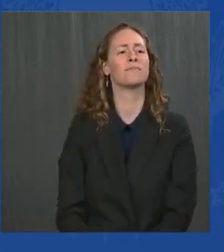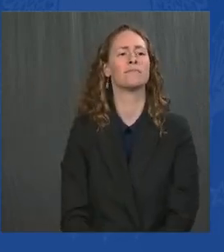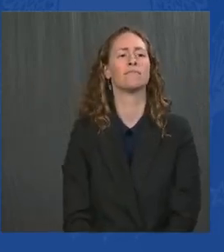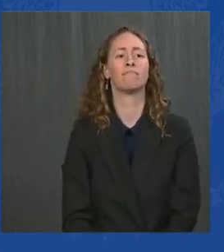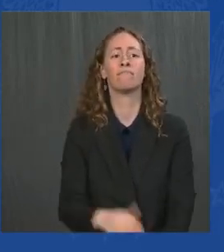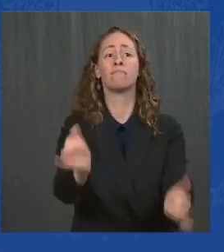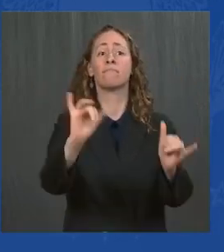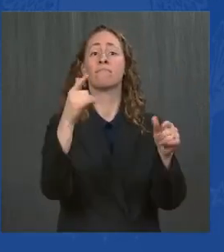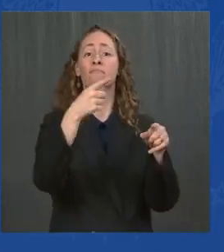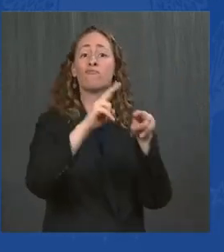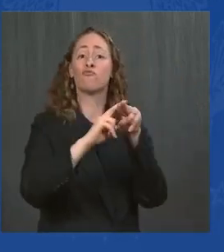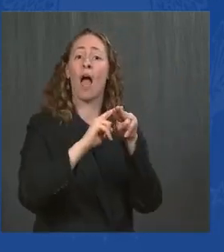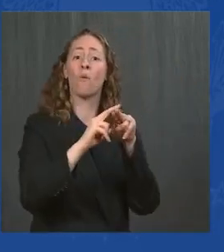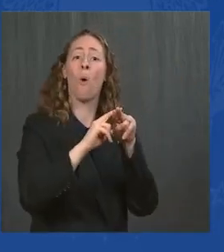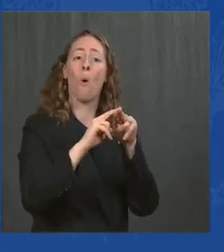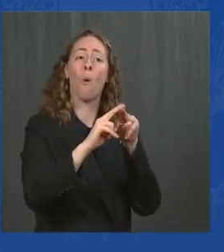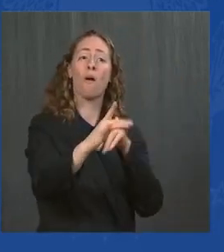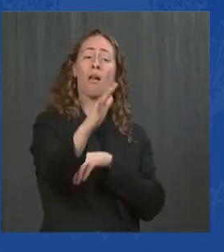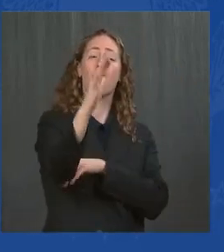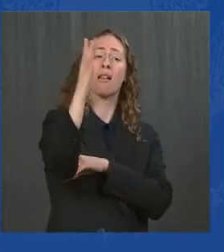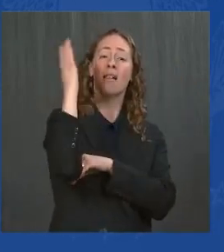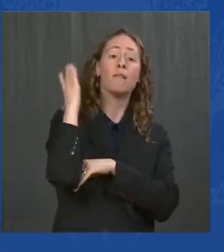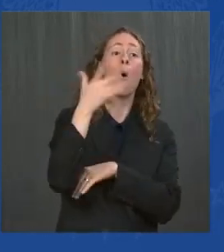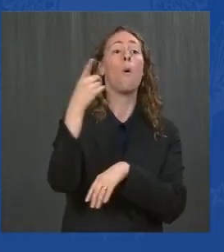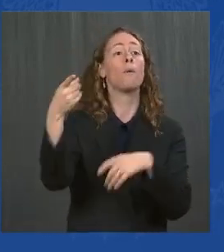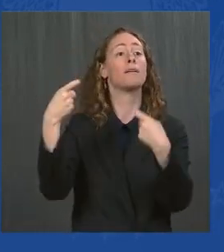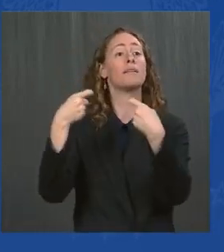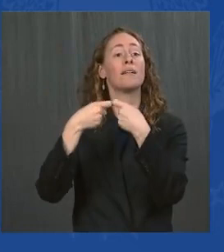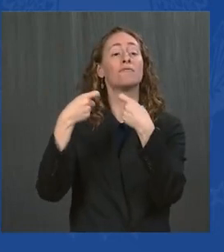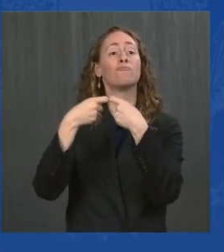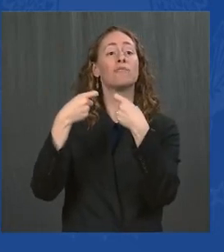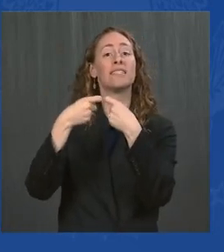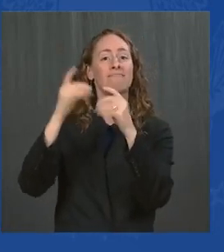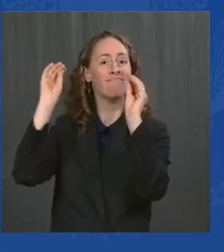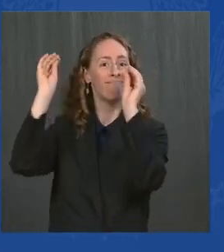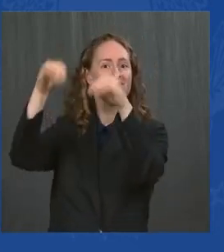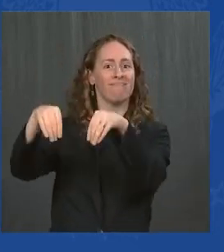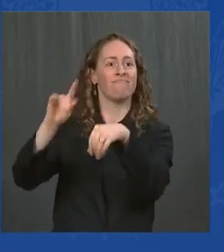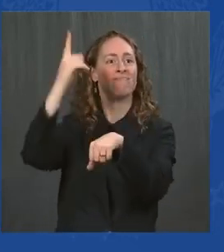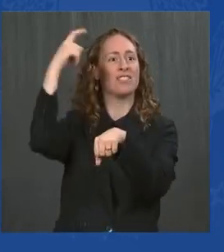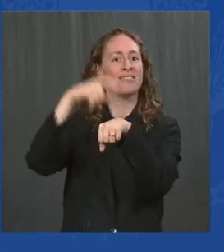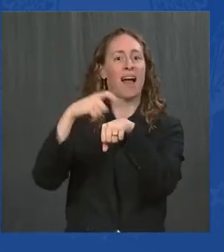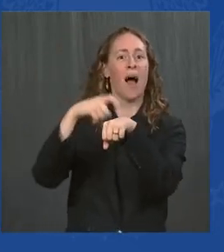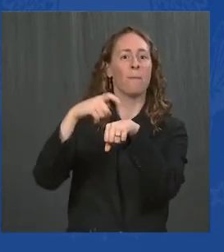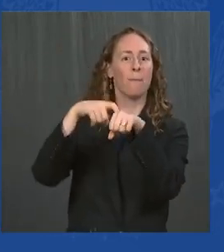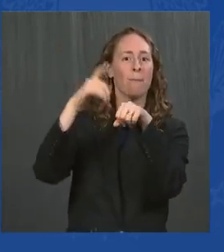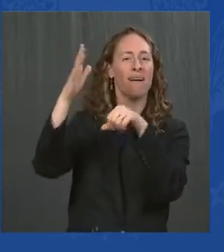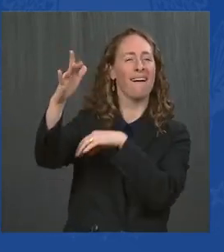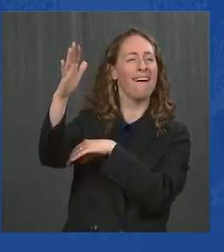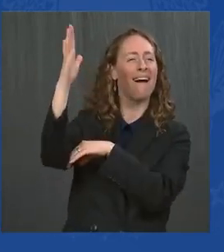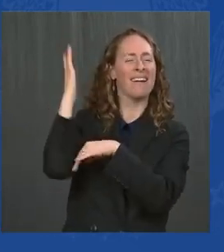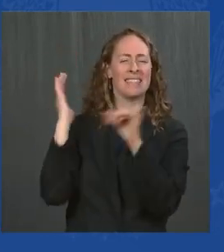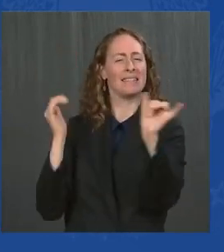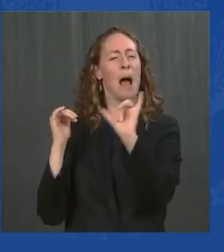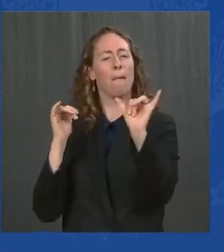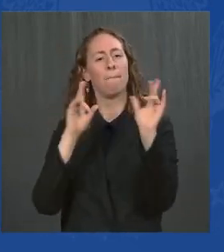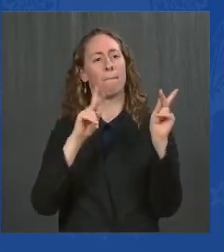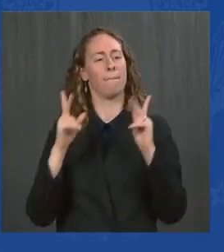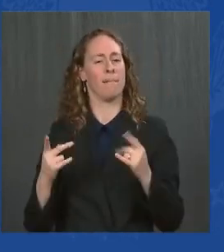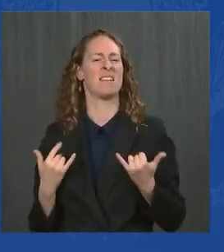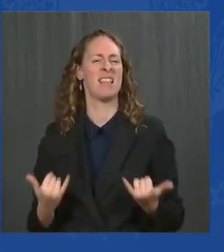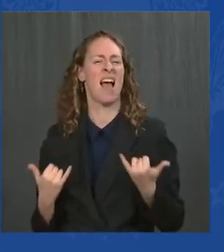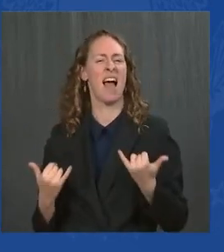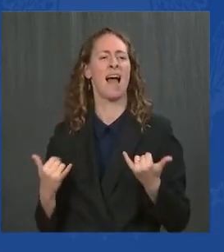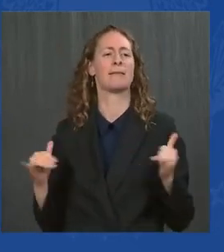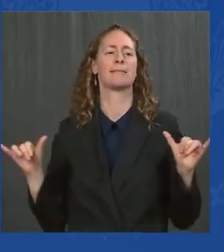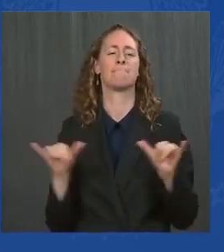electrified the country with the TVA. Look, at the same time, the House and Senate have to advance my Build Back